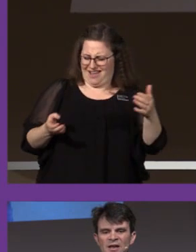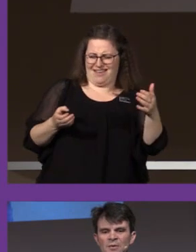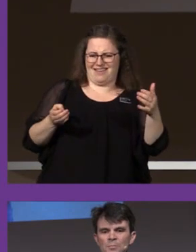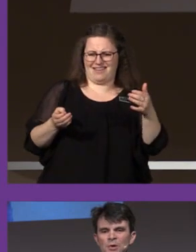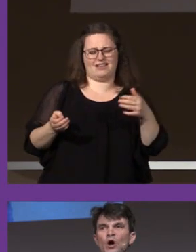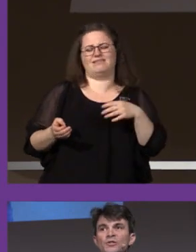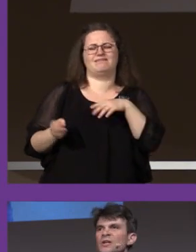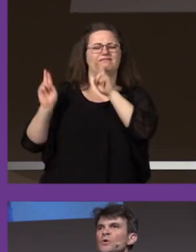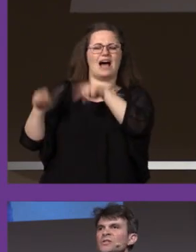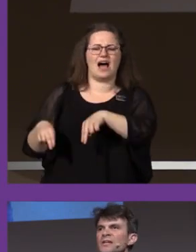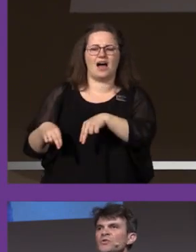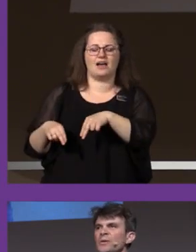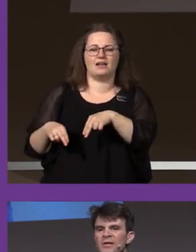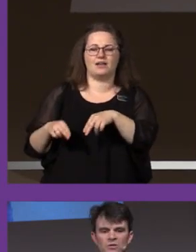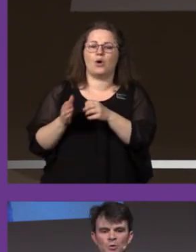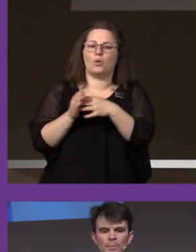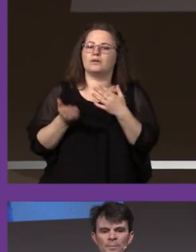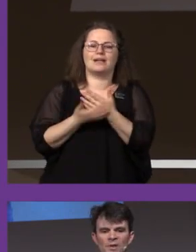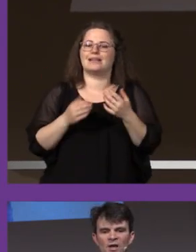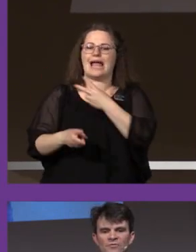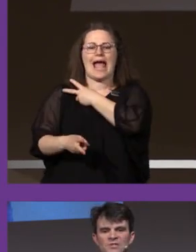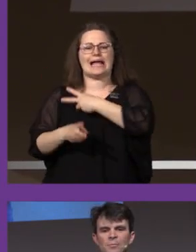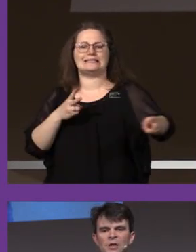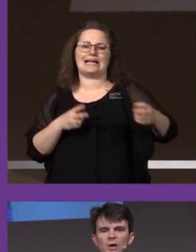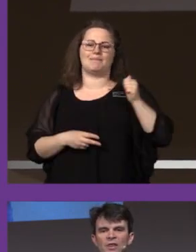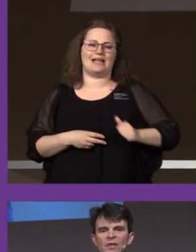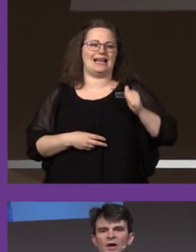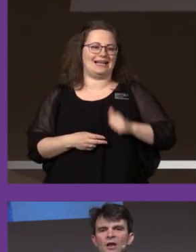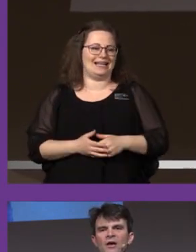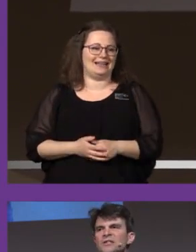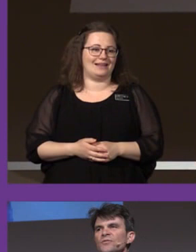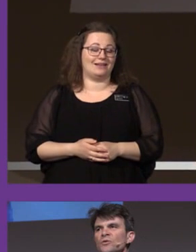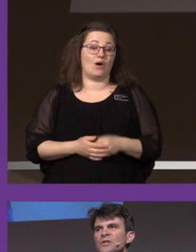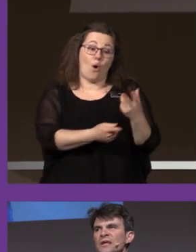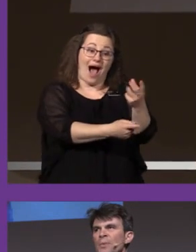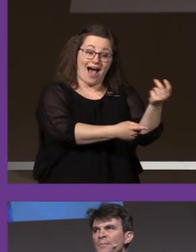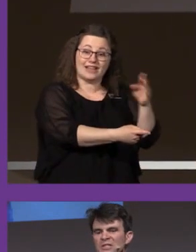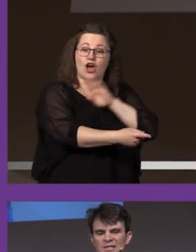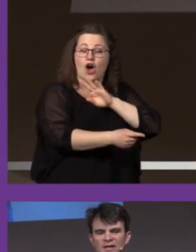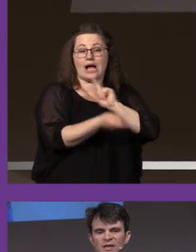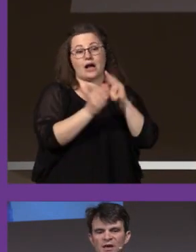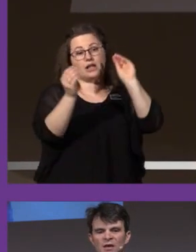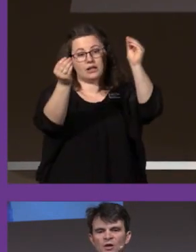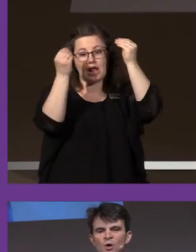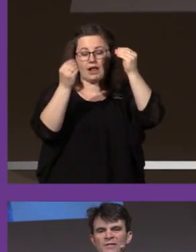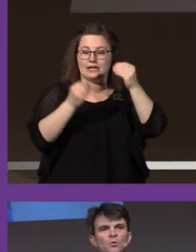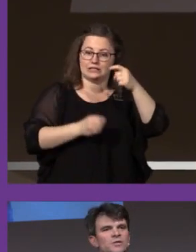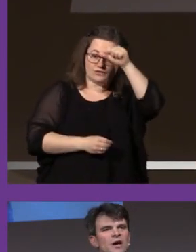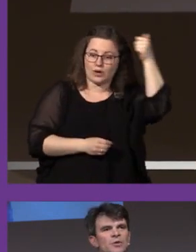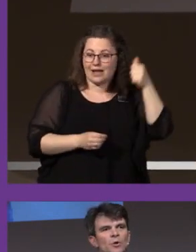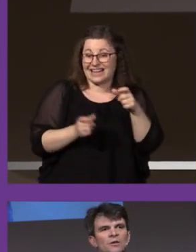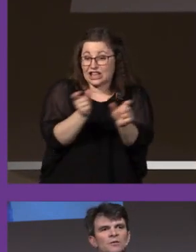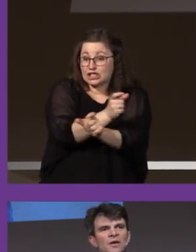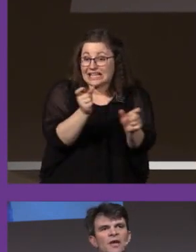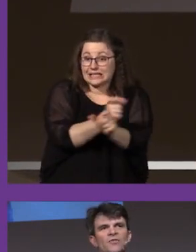service because it wasn't extremely usable. And for somebody with a learning difficulty, perhaps dyslexia, who has all the